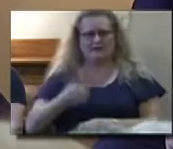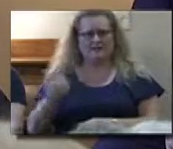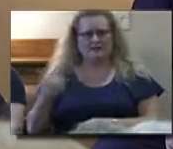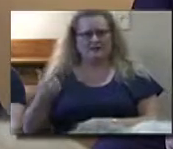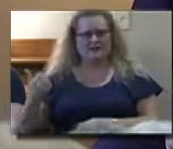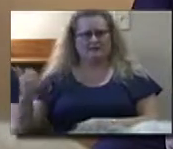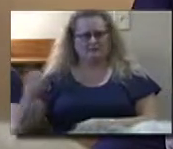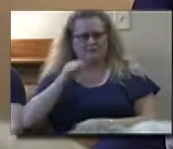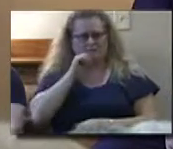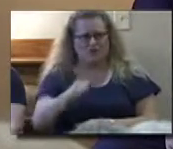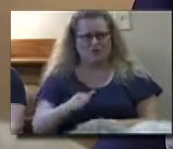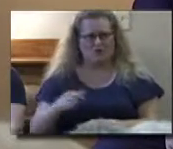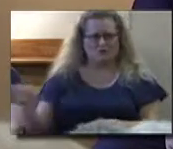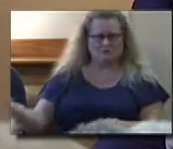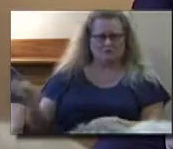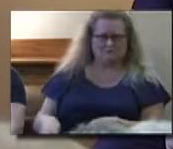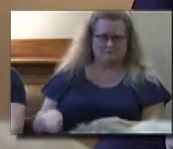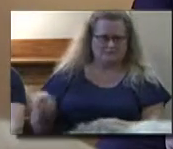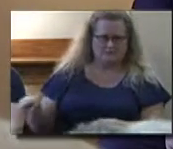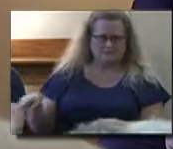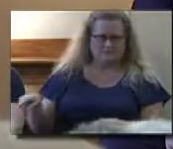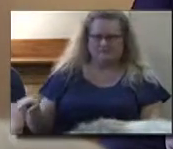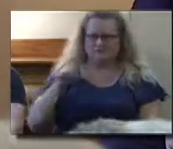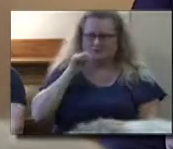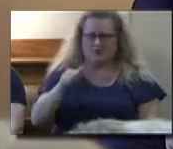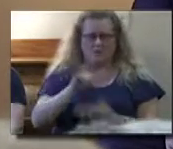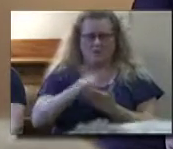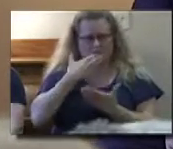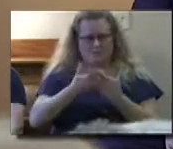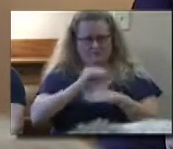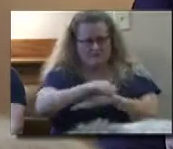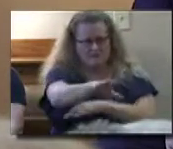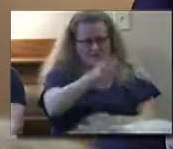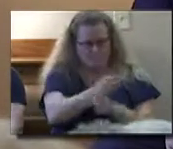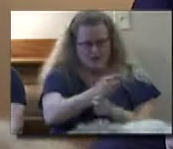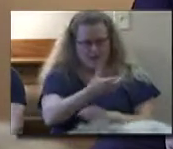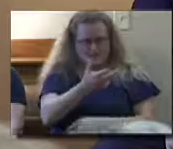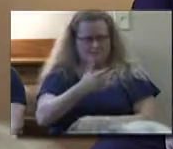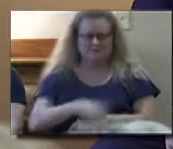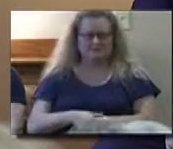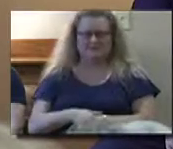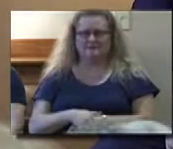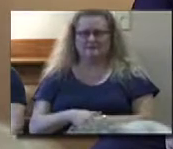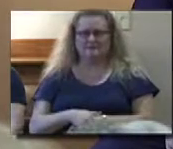Okay, well, maybe not wisdom, but good practical advice, right?